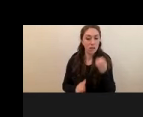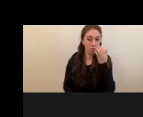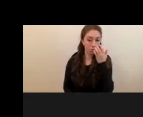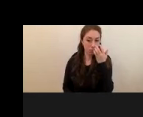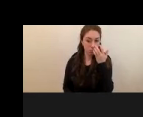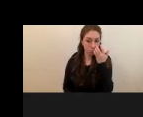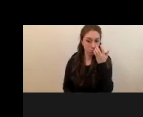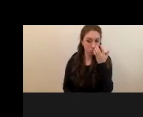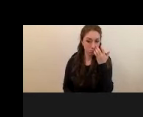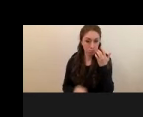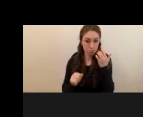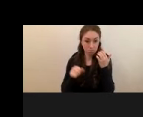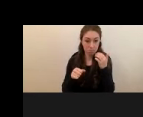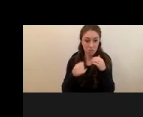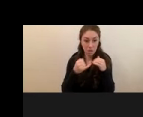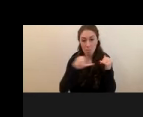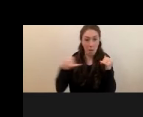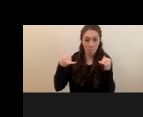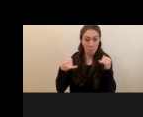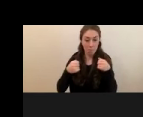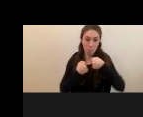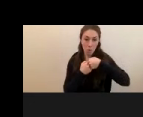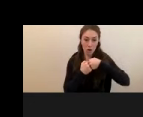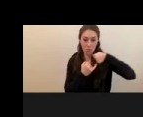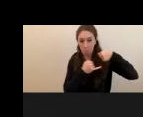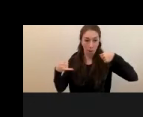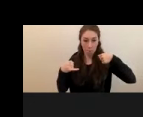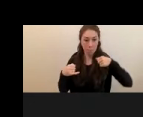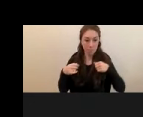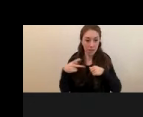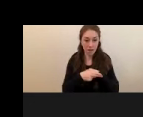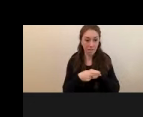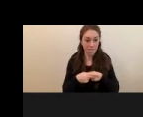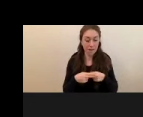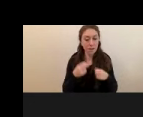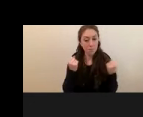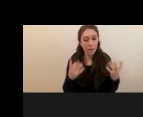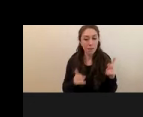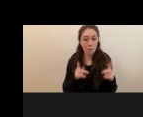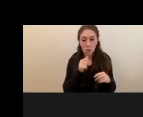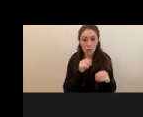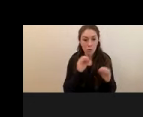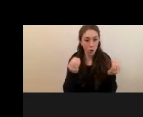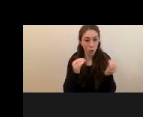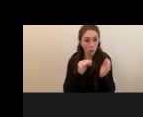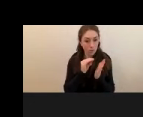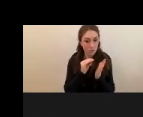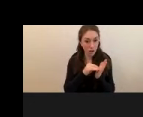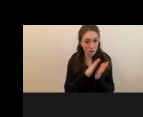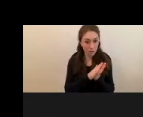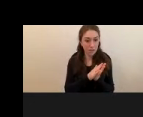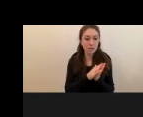it is like locked off by a border checkpoint. So a lot of people who are undocumented cannot get to more